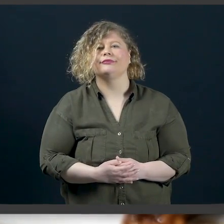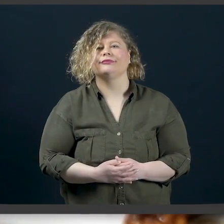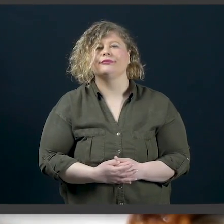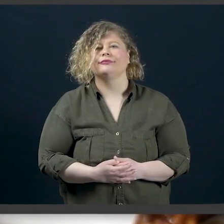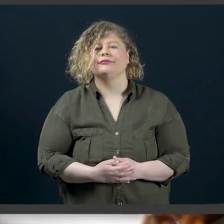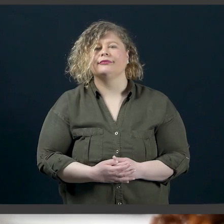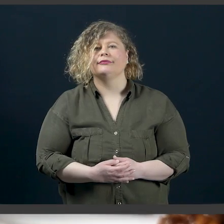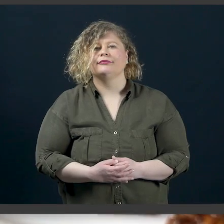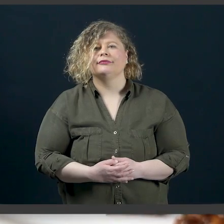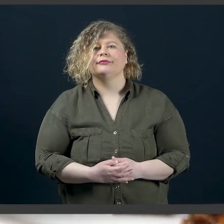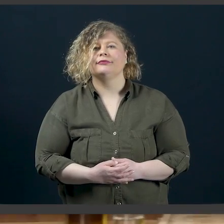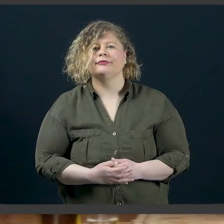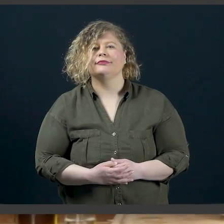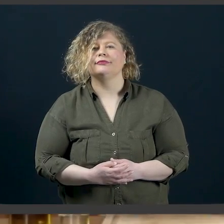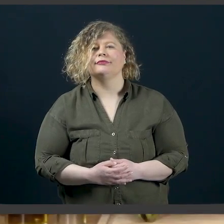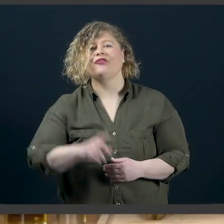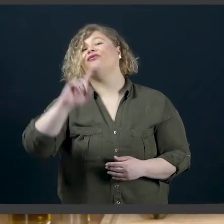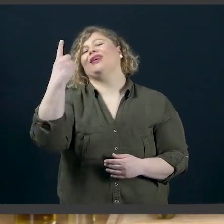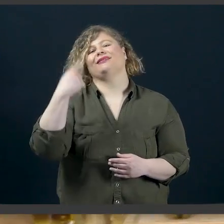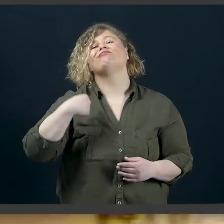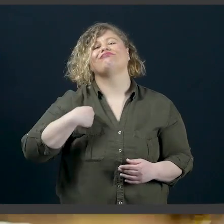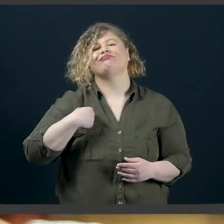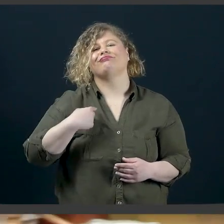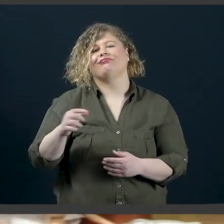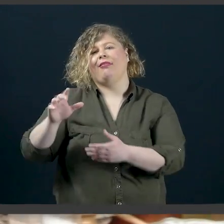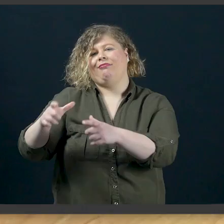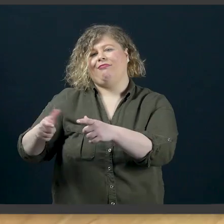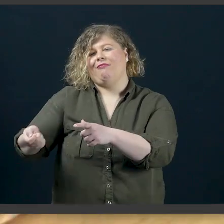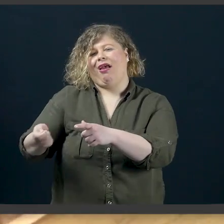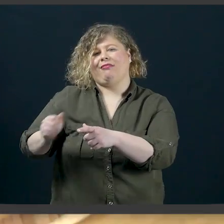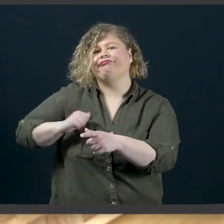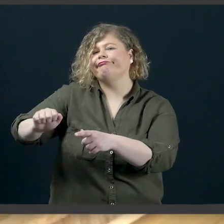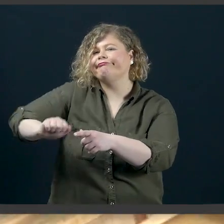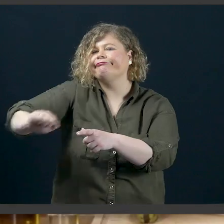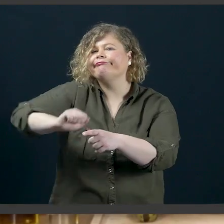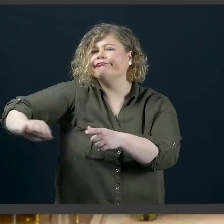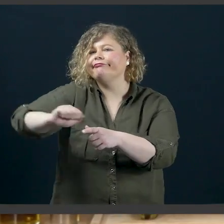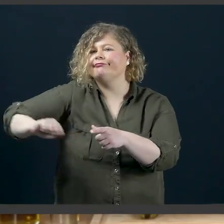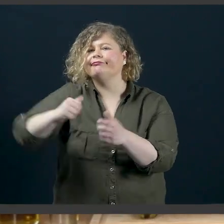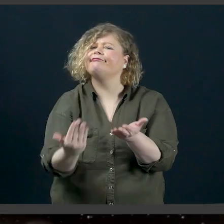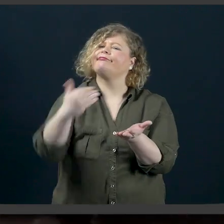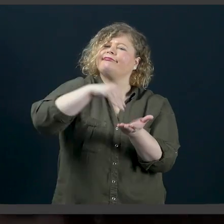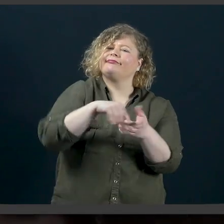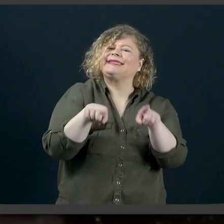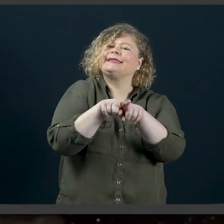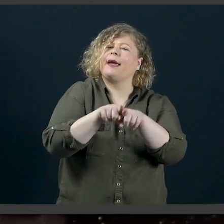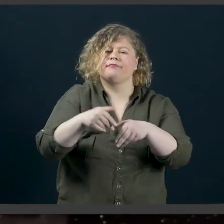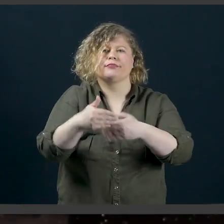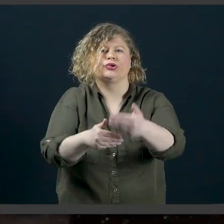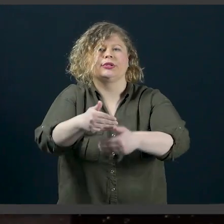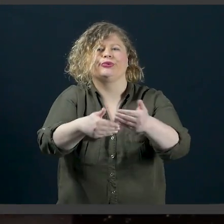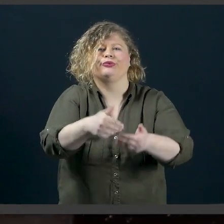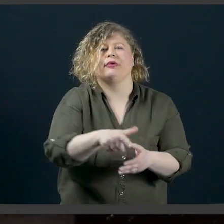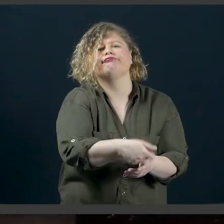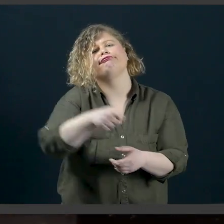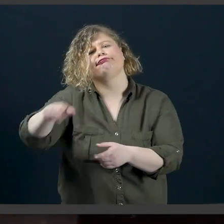So I will carry on with the next one. First I will clean my pan and I will repeat the same